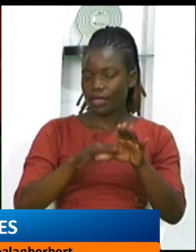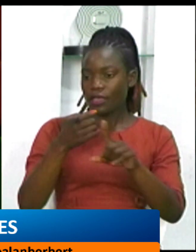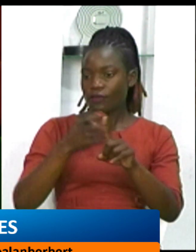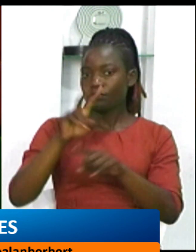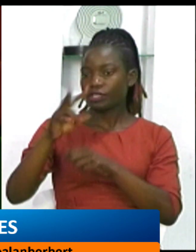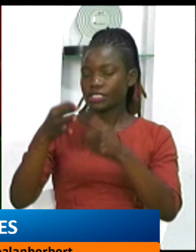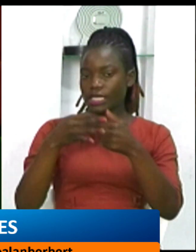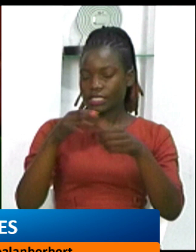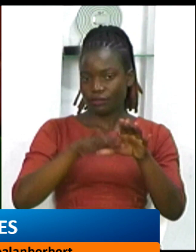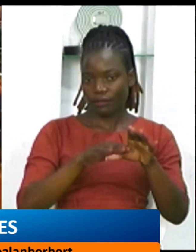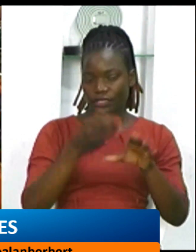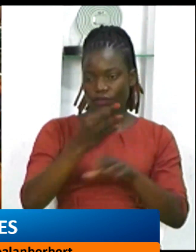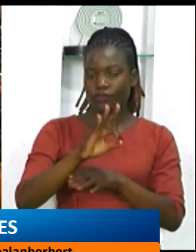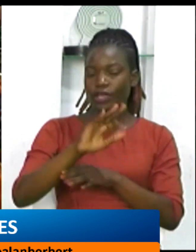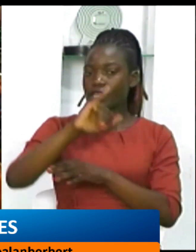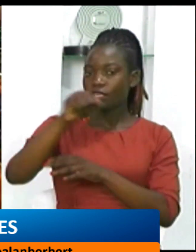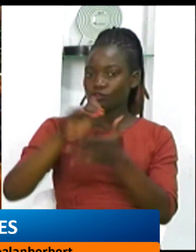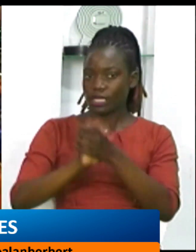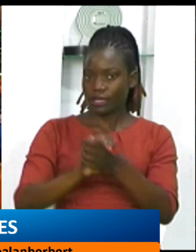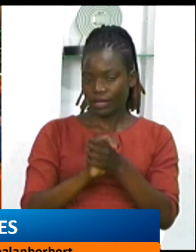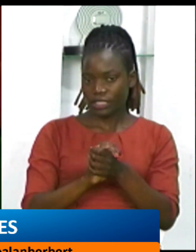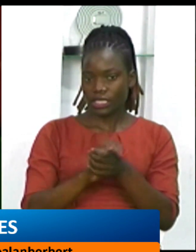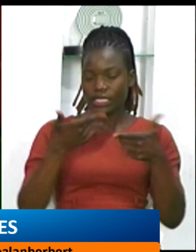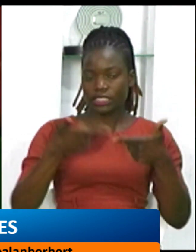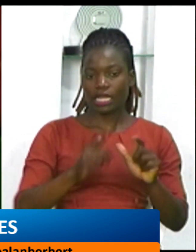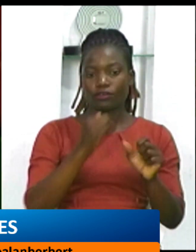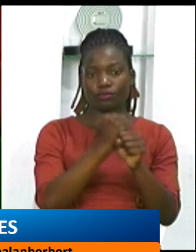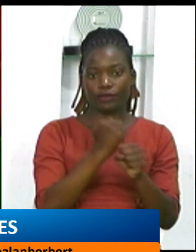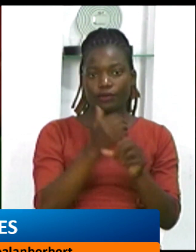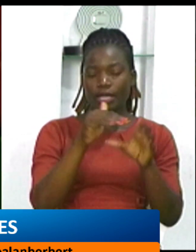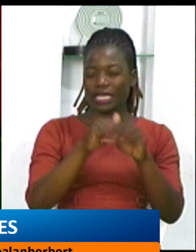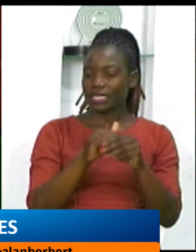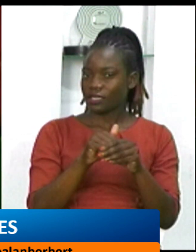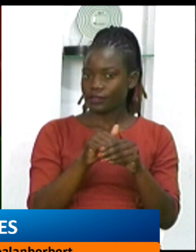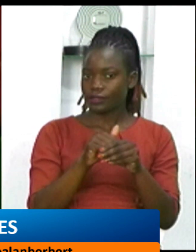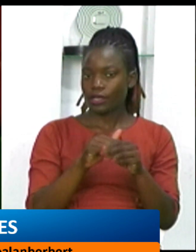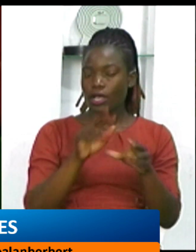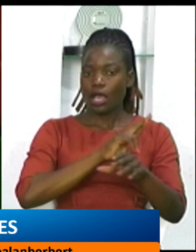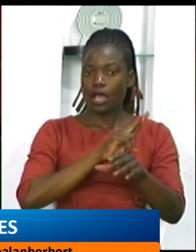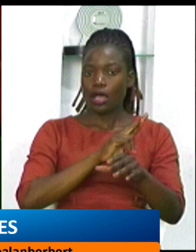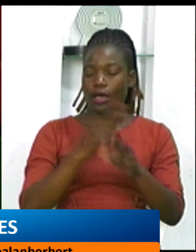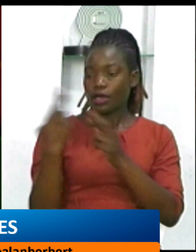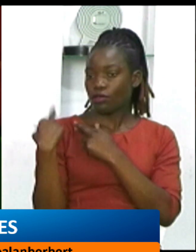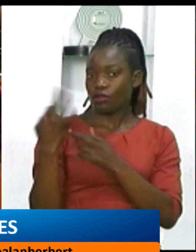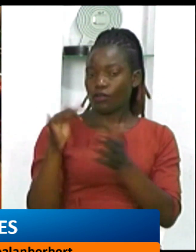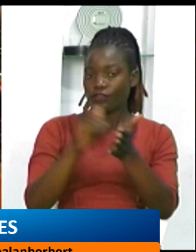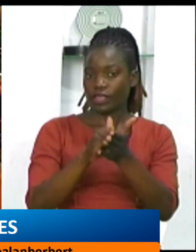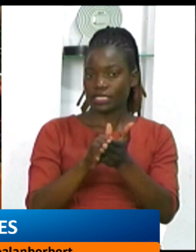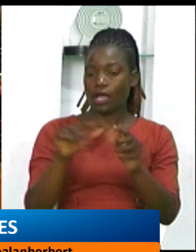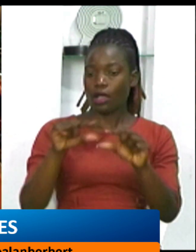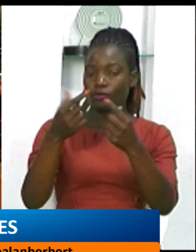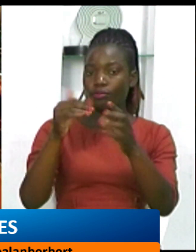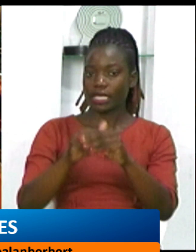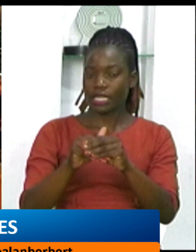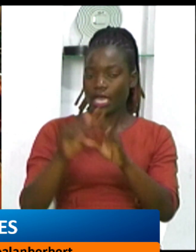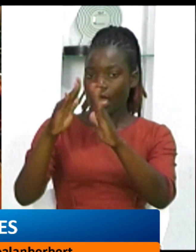of the Jubilee Party in the House, is allowed to perform in the interim the role of the whip of that party in the House. I wish